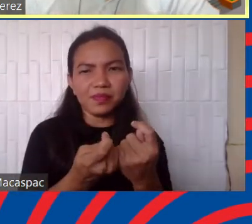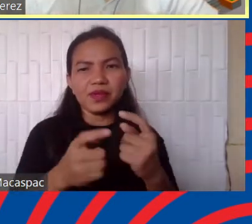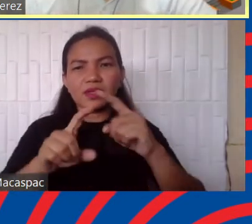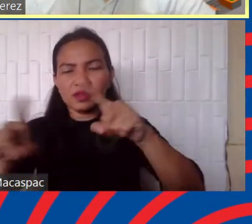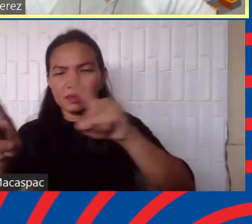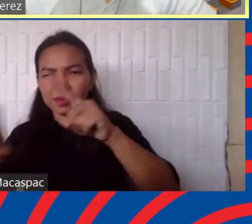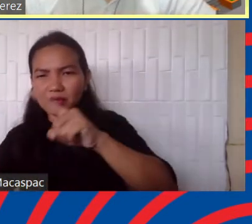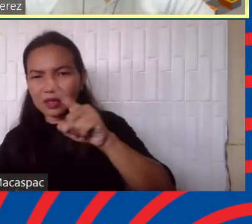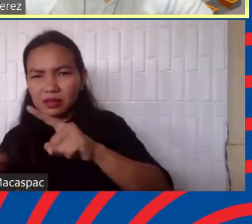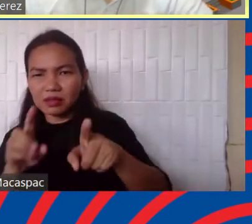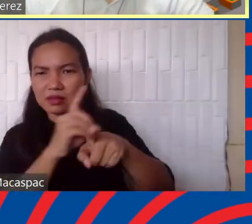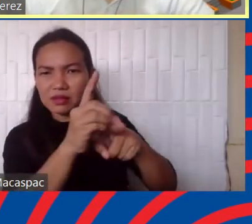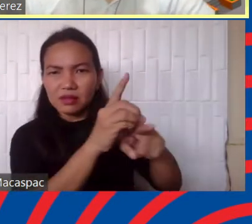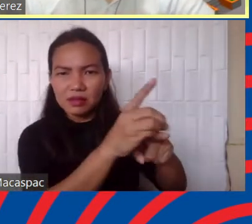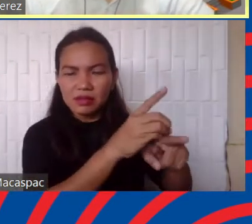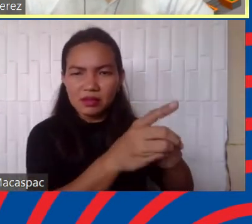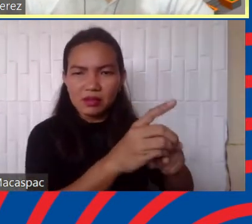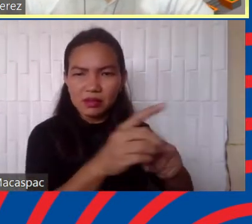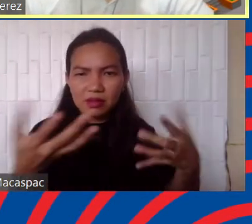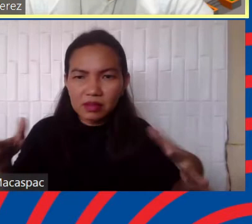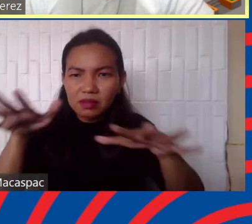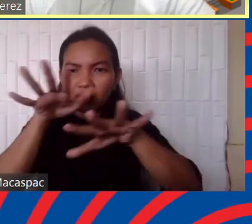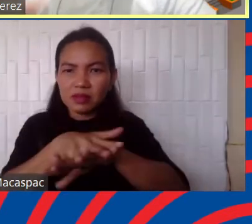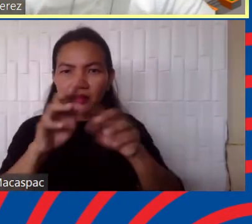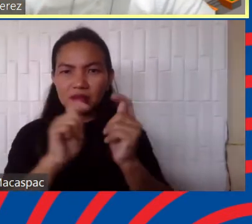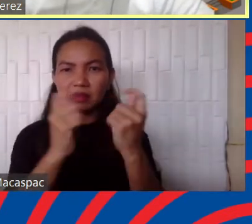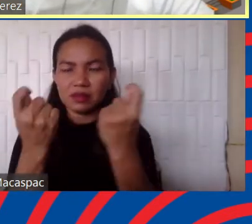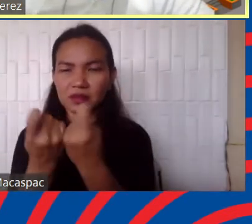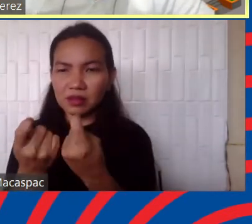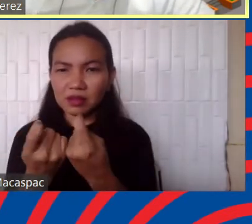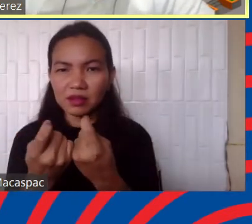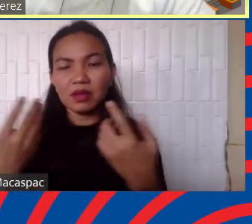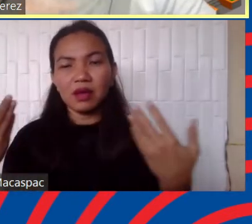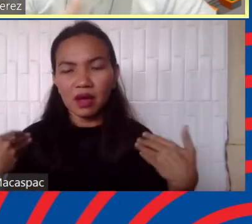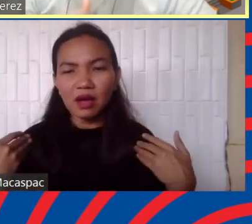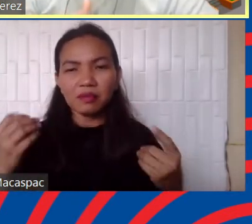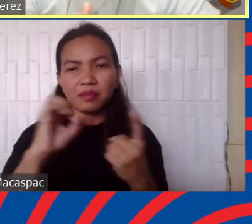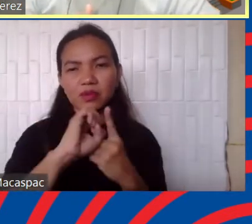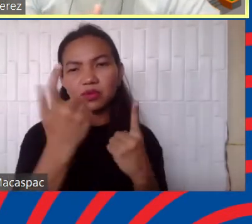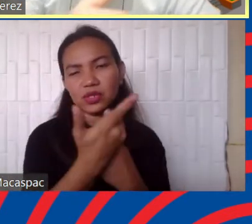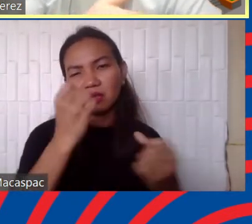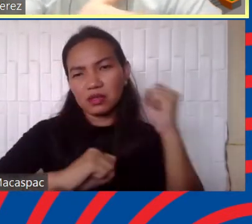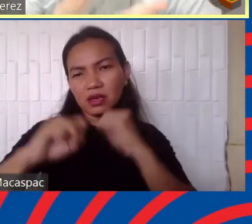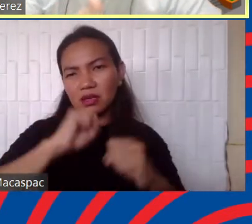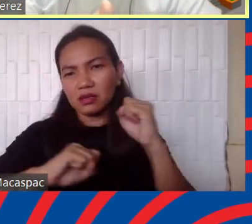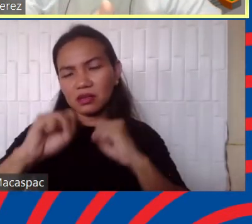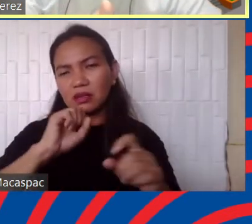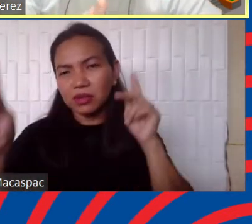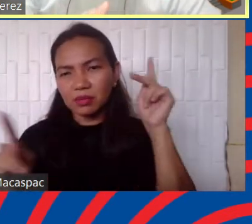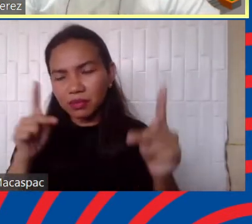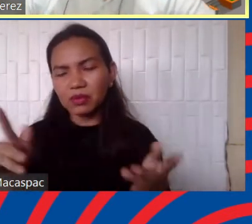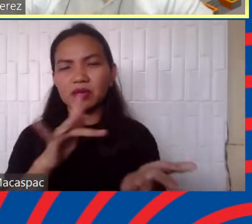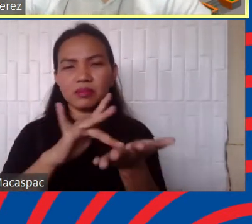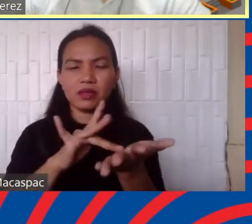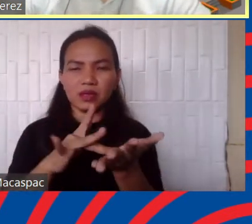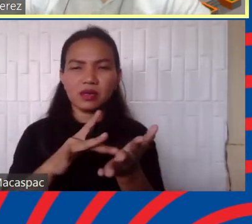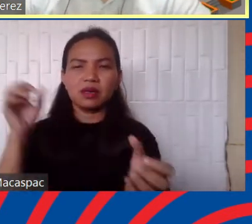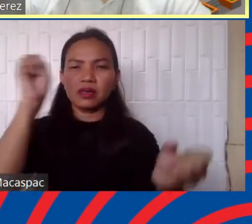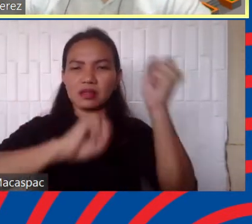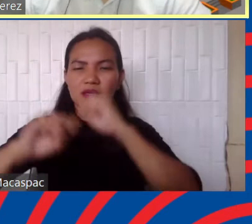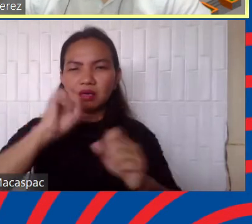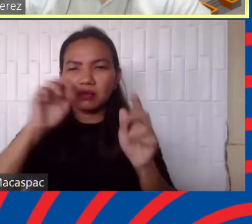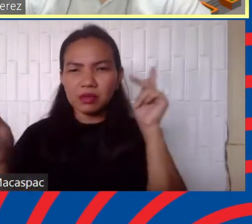So there may be some people from the social sciences, but also from the medical sciences. And